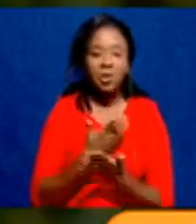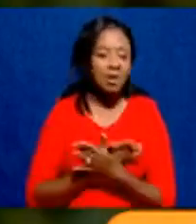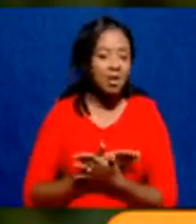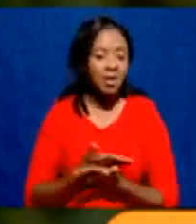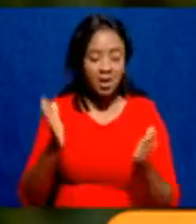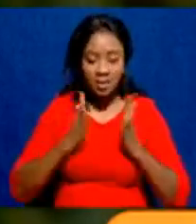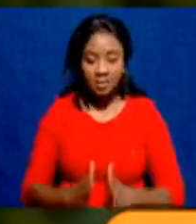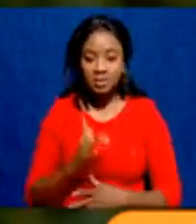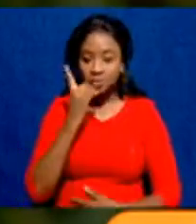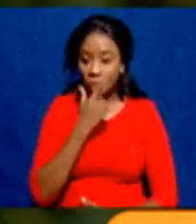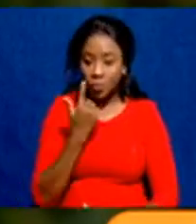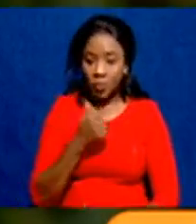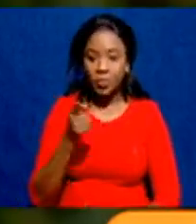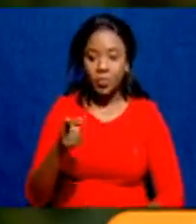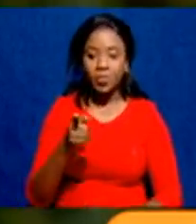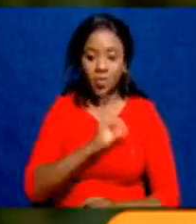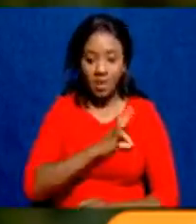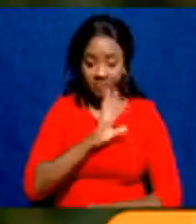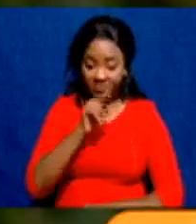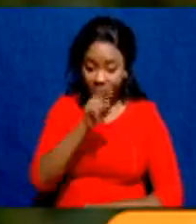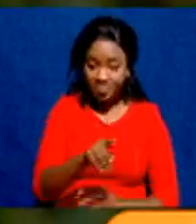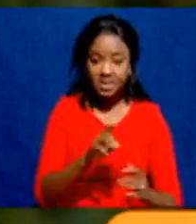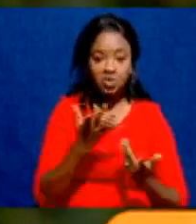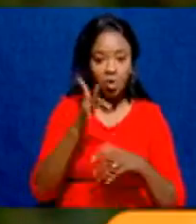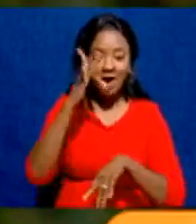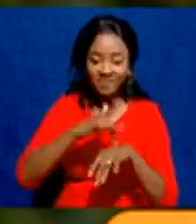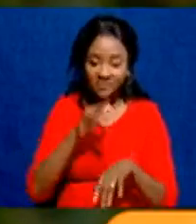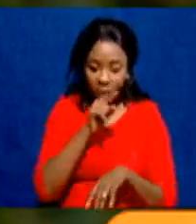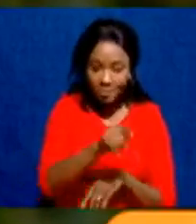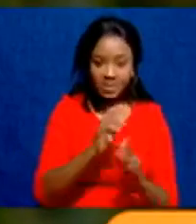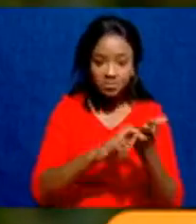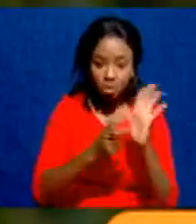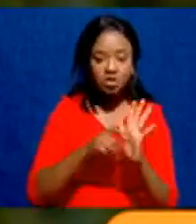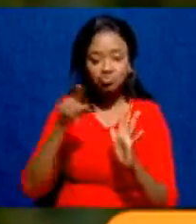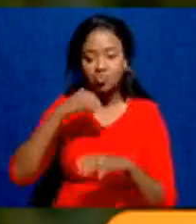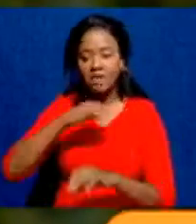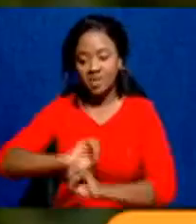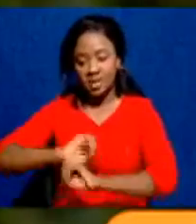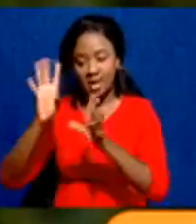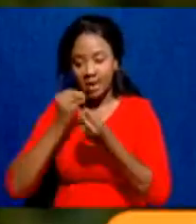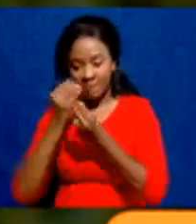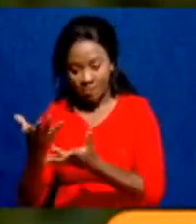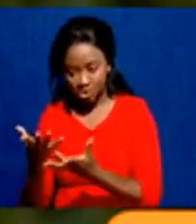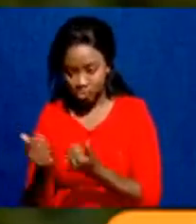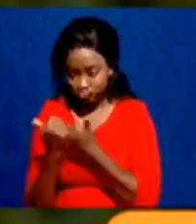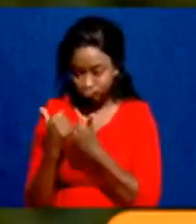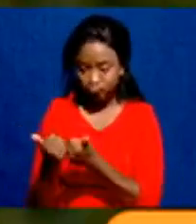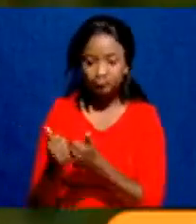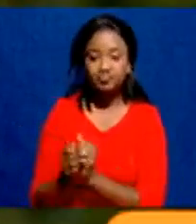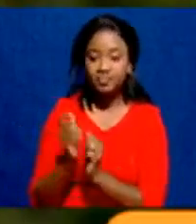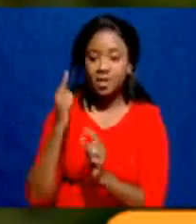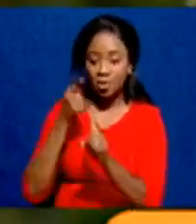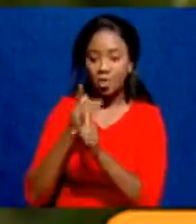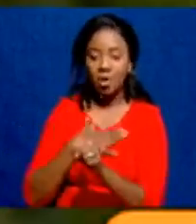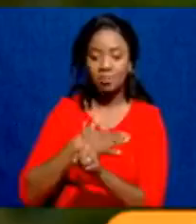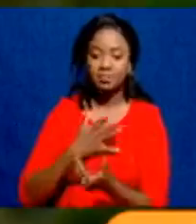is a stakeholder to this project has been engaged, has been informed, and has been given the right to